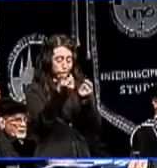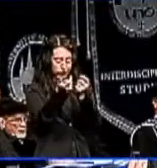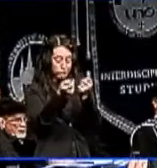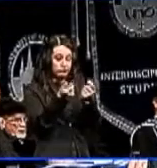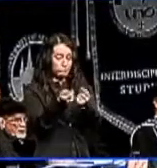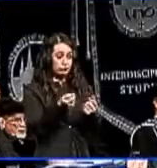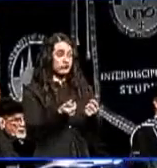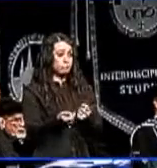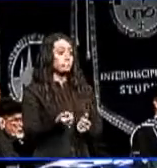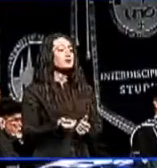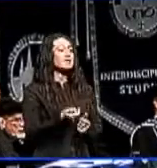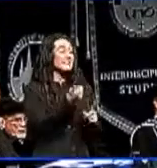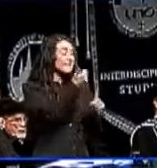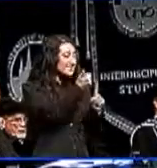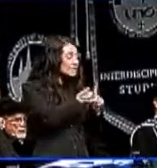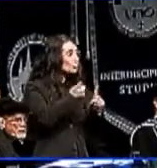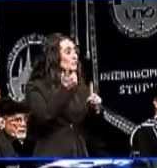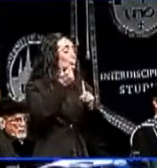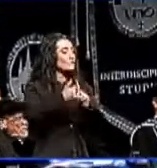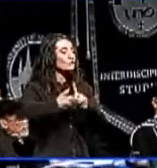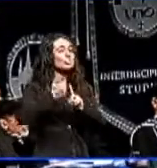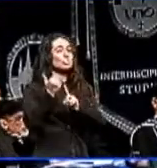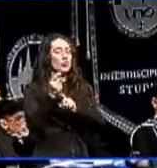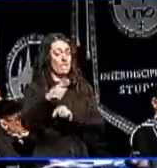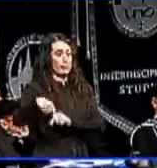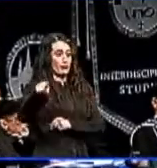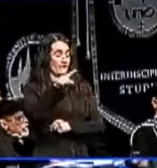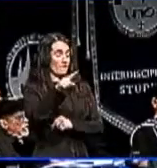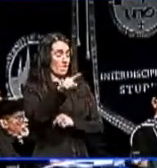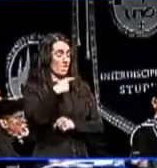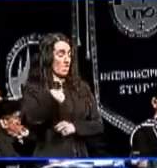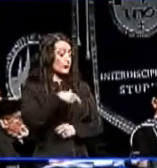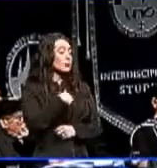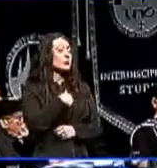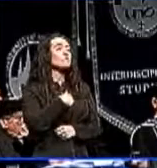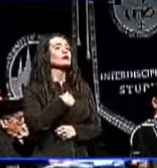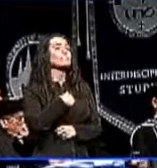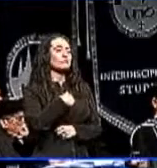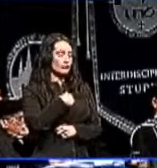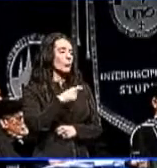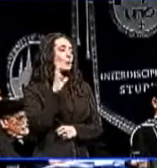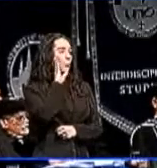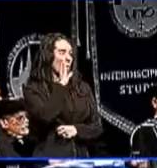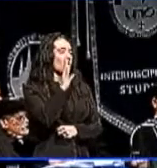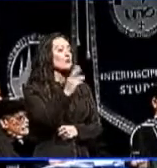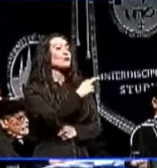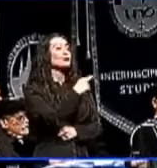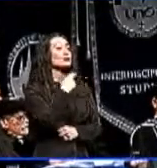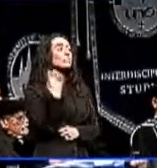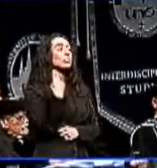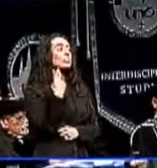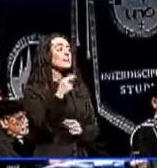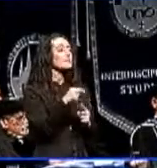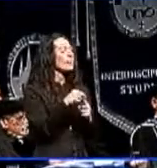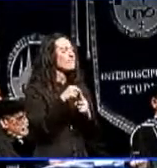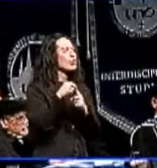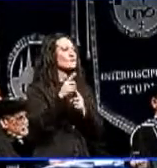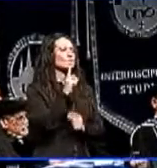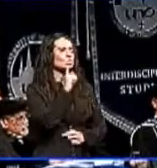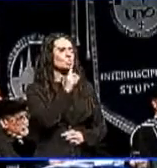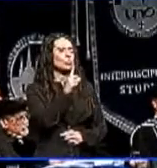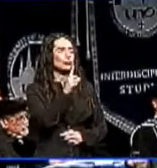disparities, each and every one of us is at risk. This is especially true